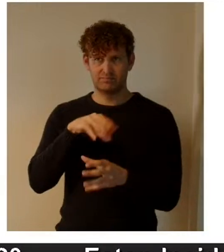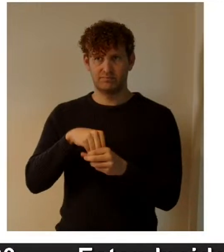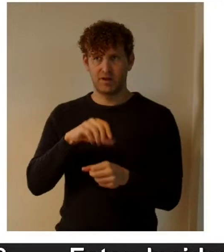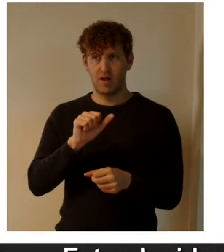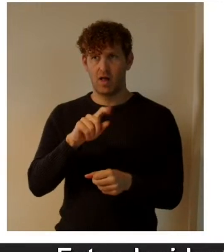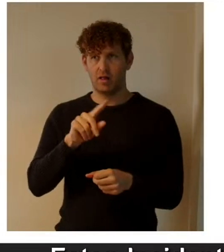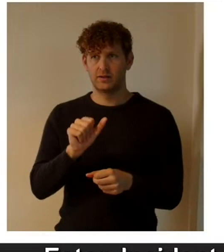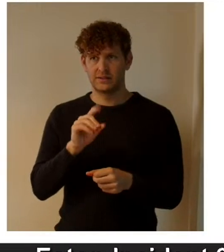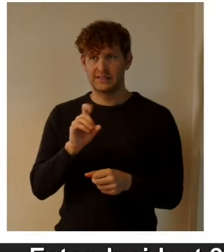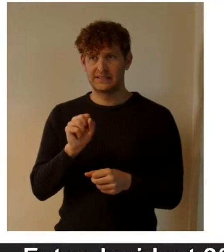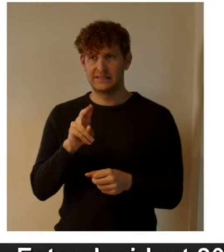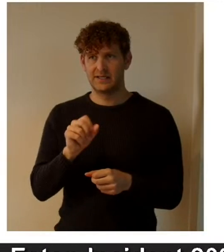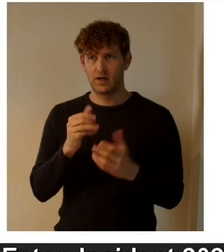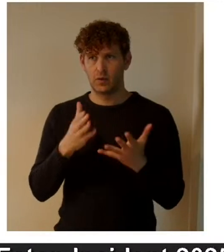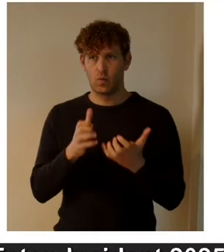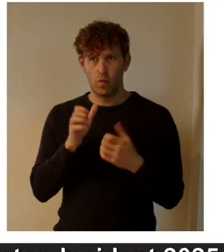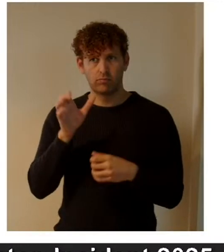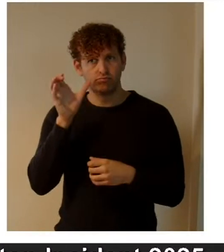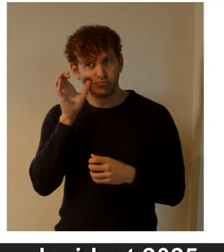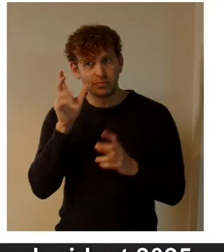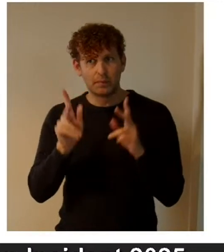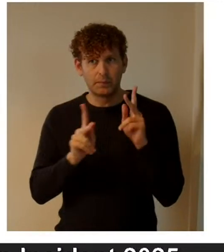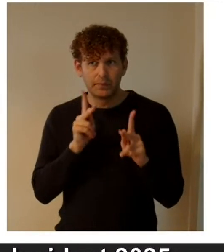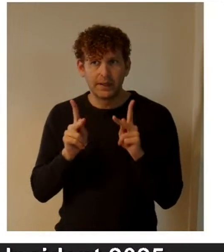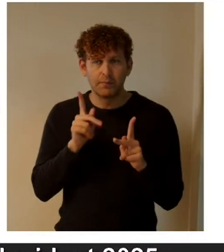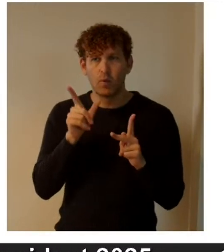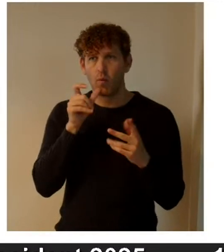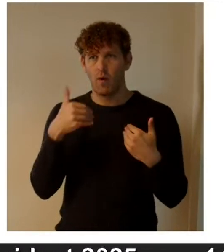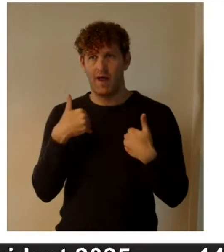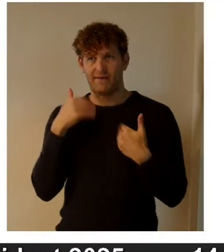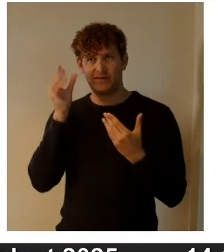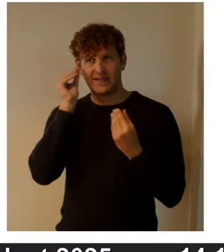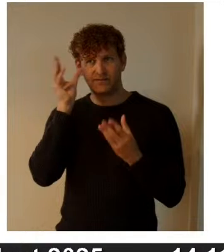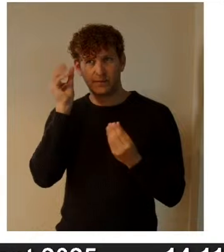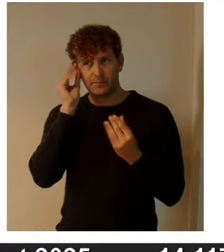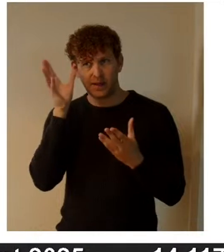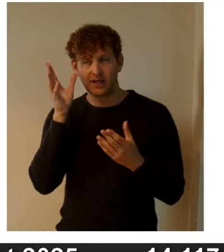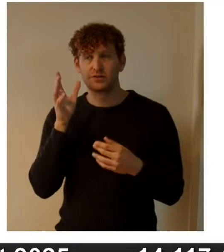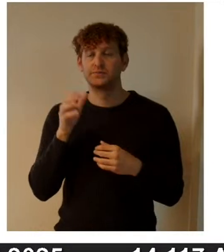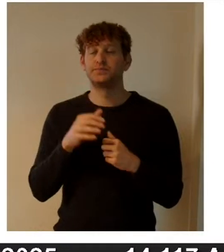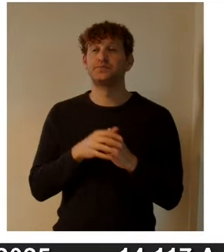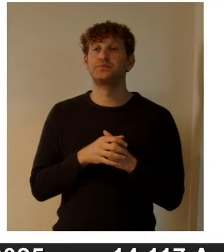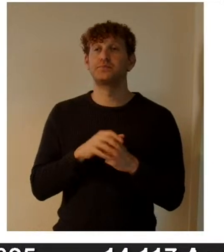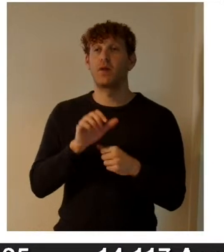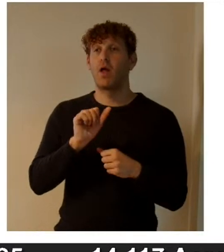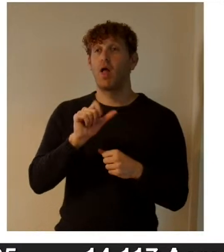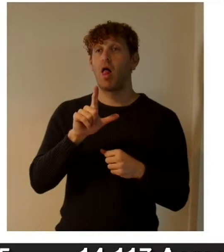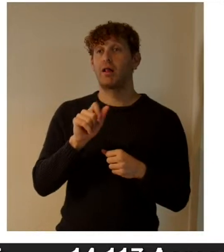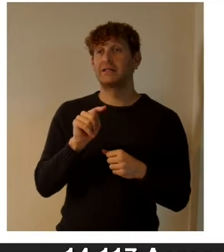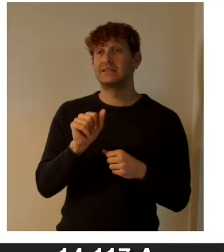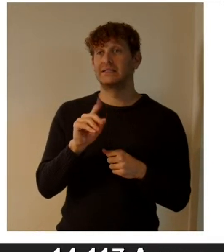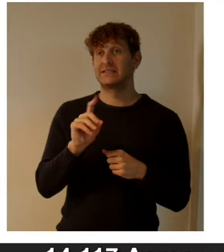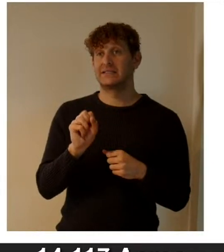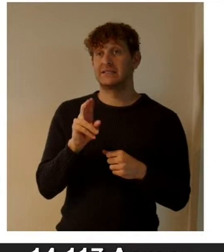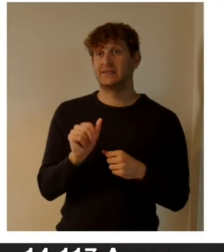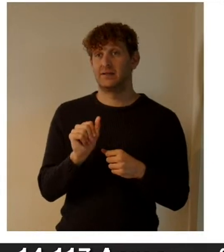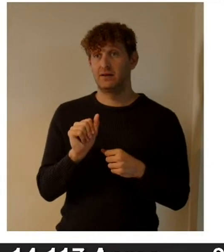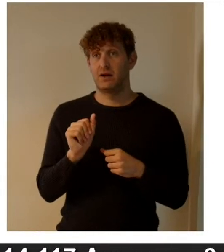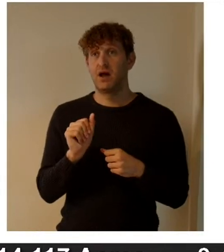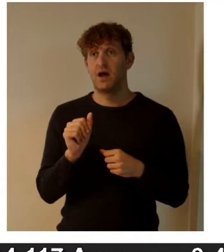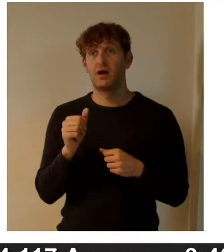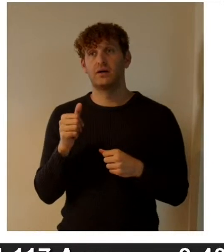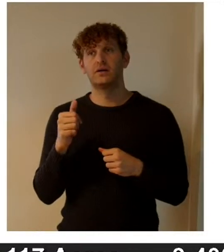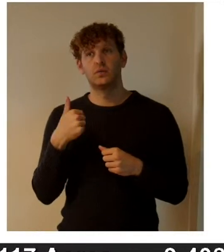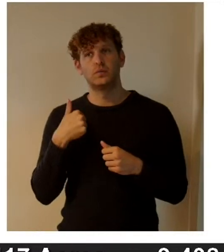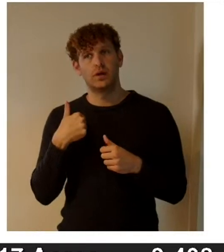the information you are looking for. On behalf of Altadena residents, the community's leadership has made a clear request. We need